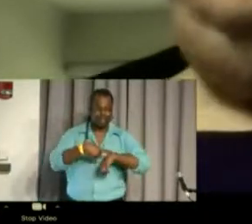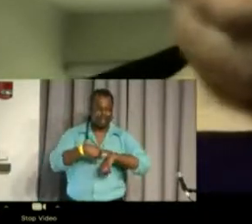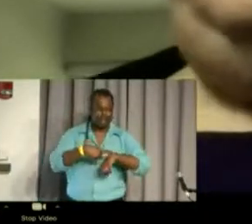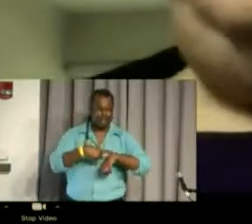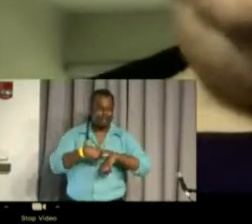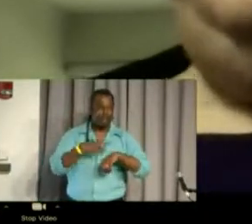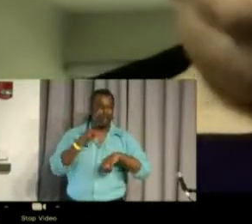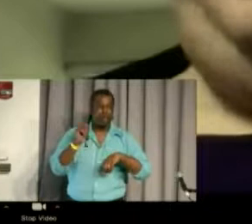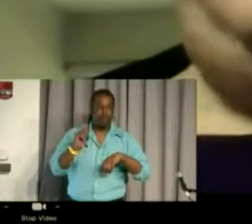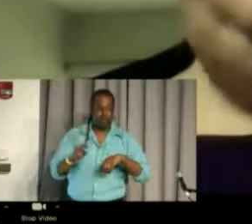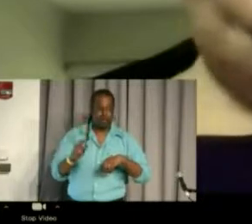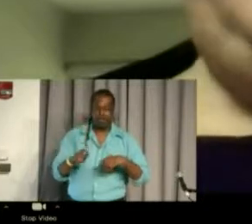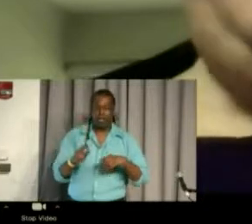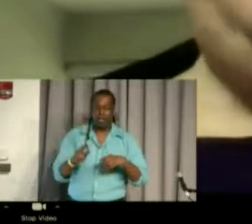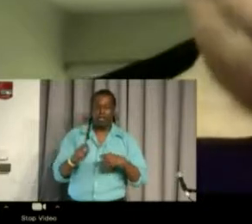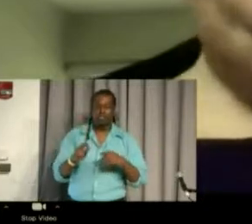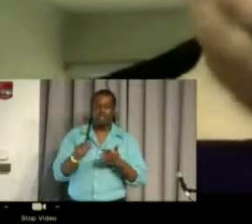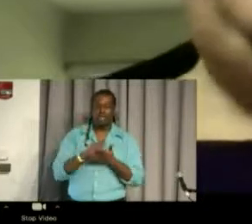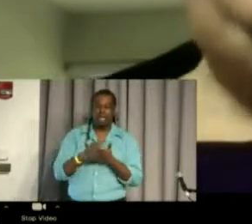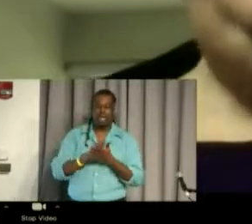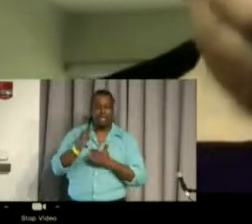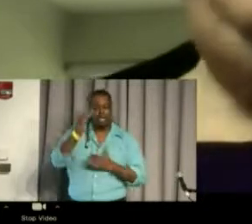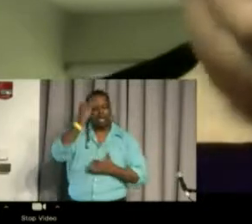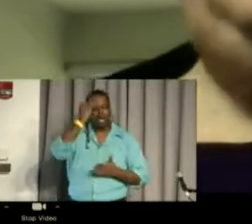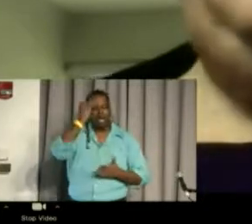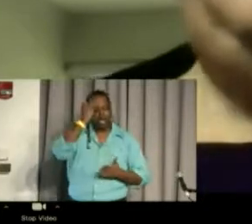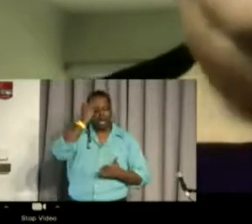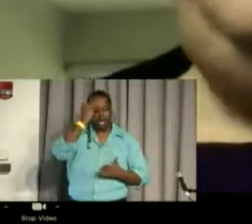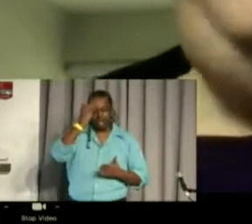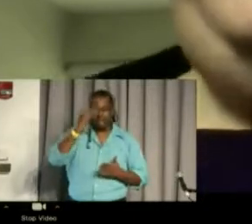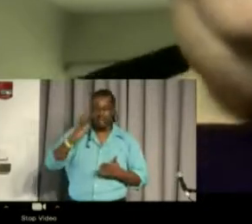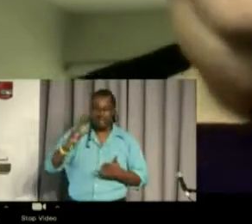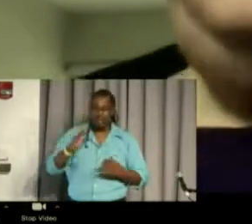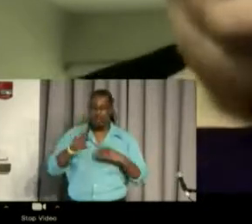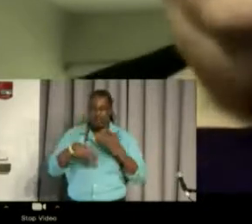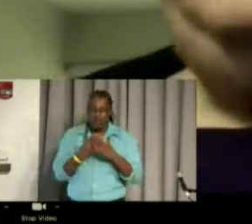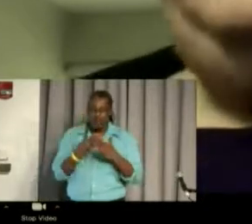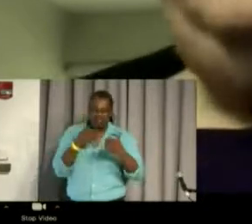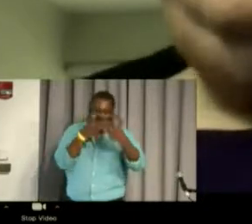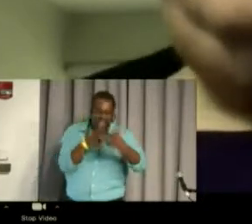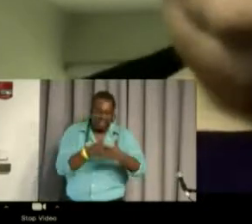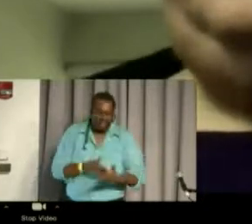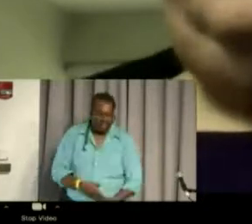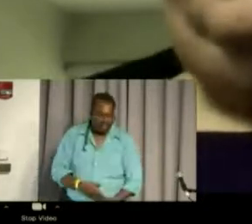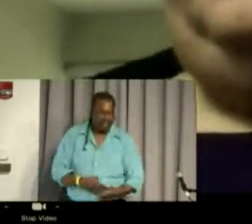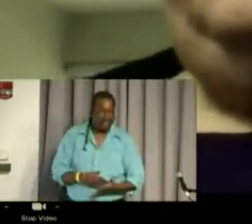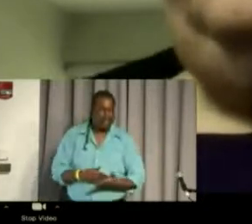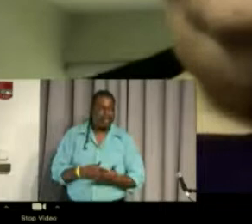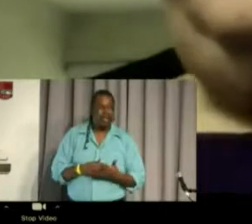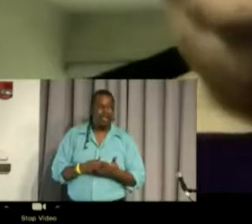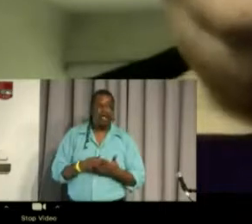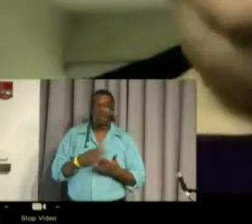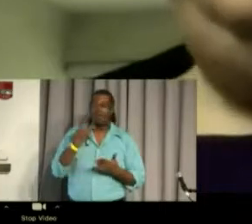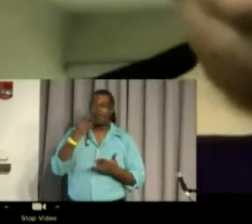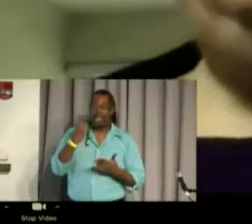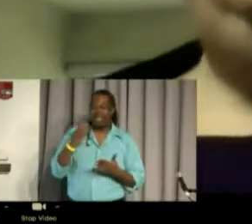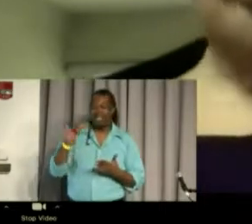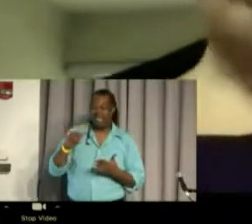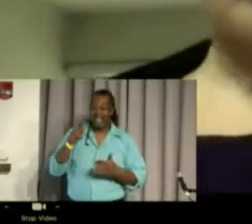our conscience free of the rapacious capitalism, racism, and patriarchy that will only assure our